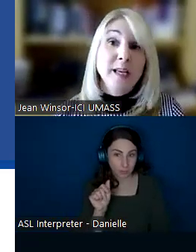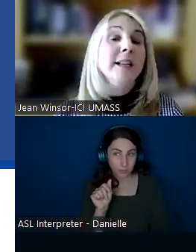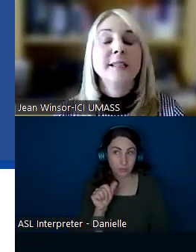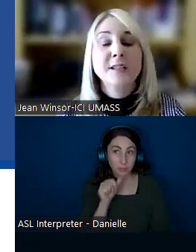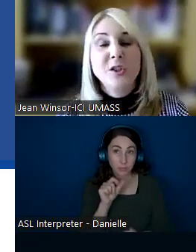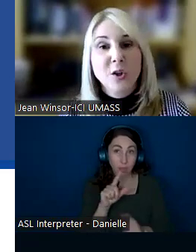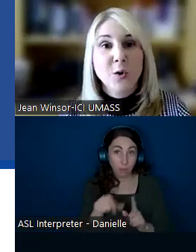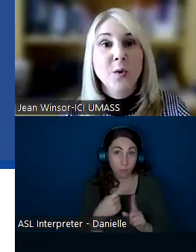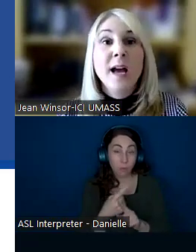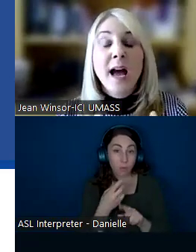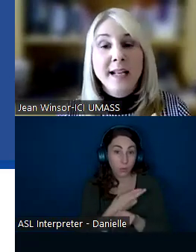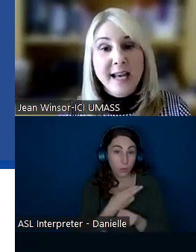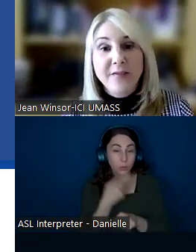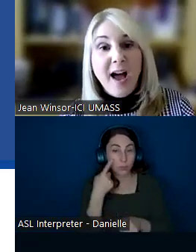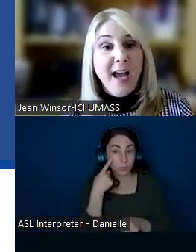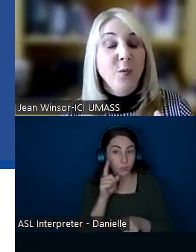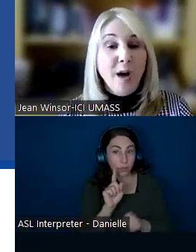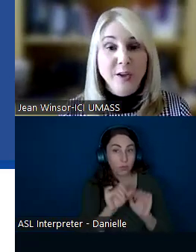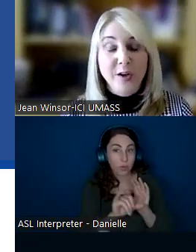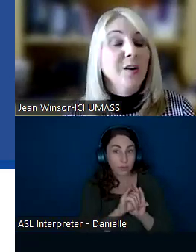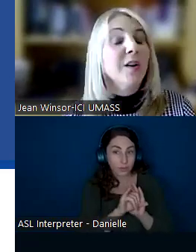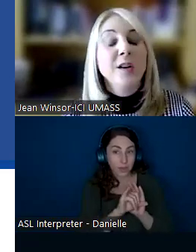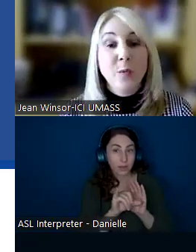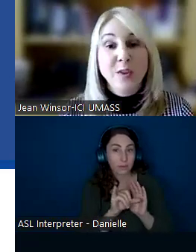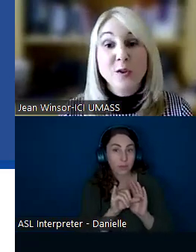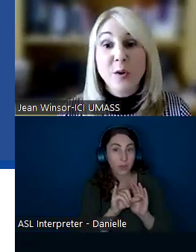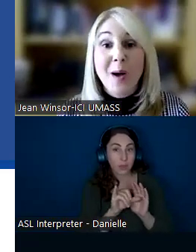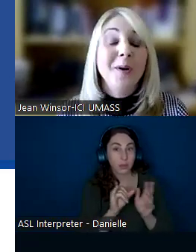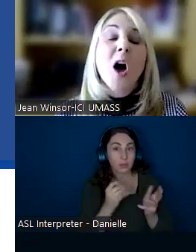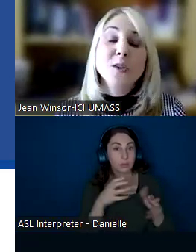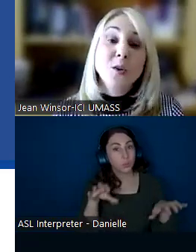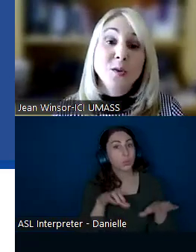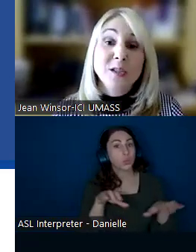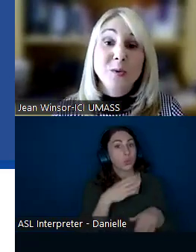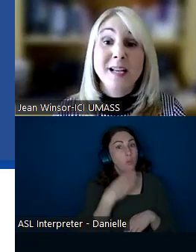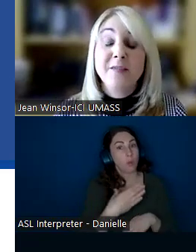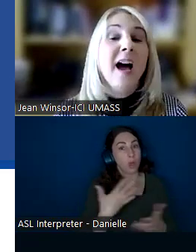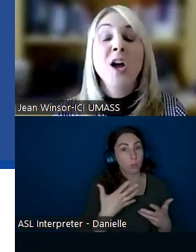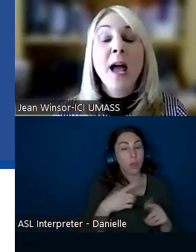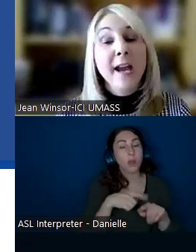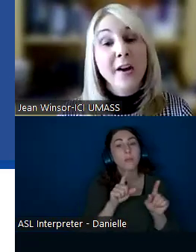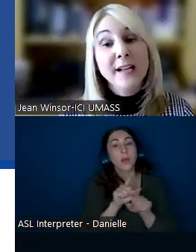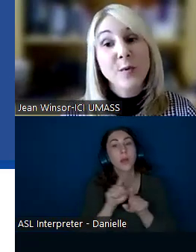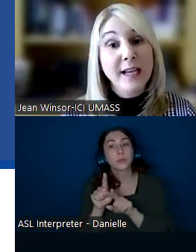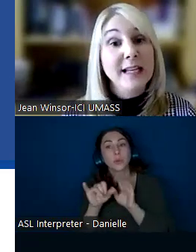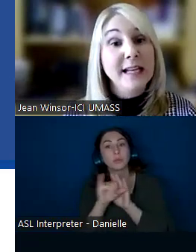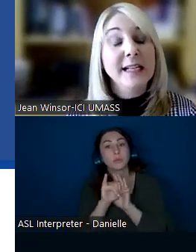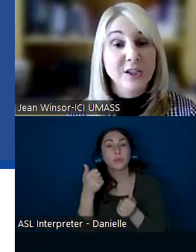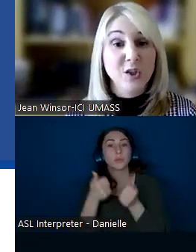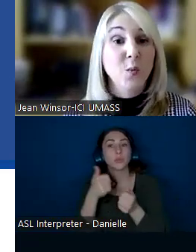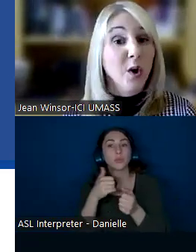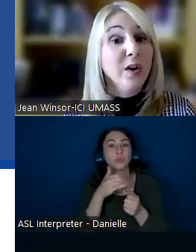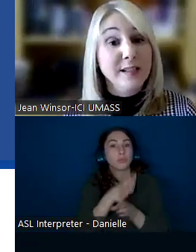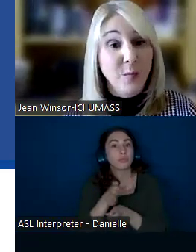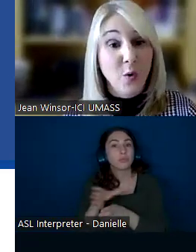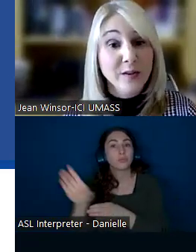use it to identify what they're doing well, but also use it to identify areas where they need